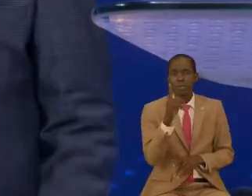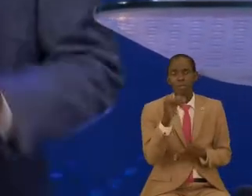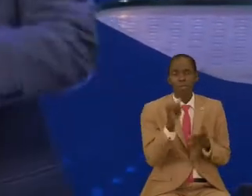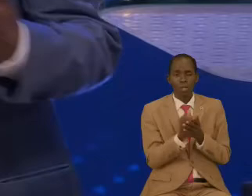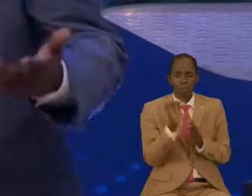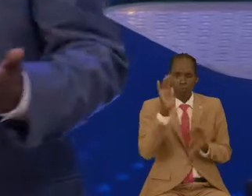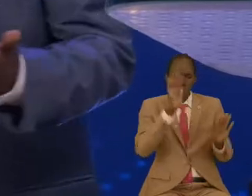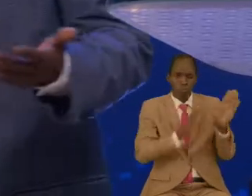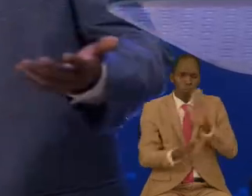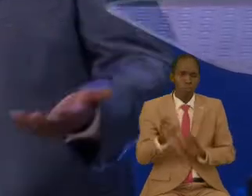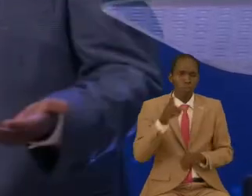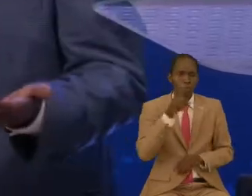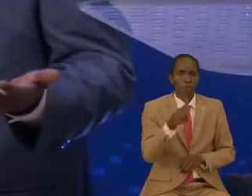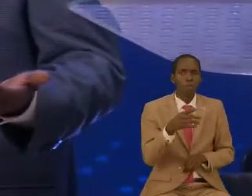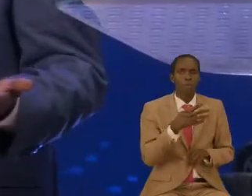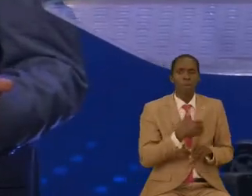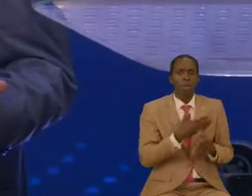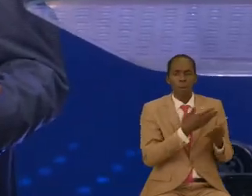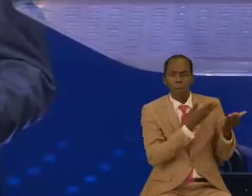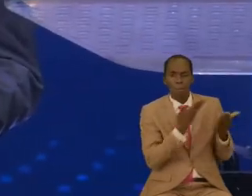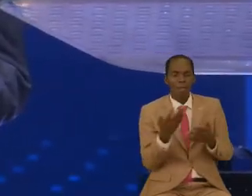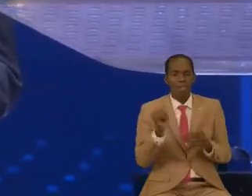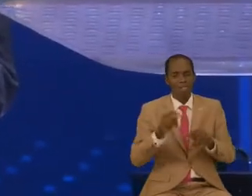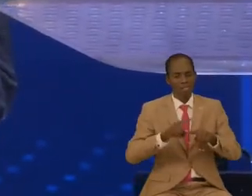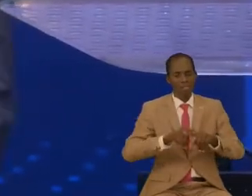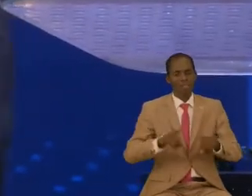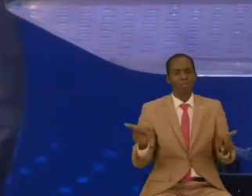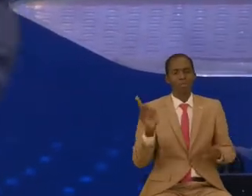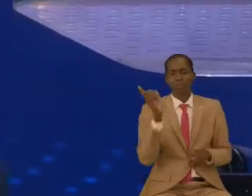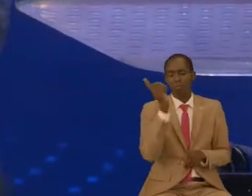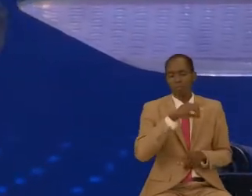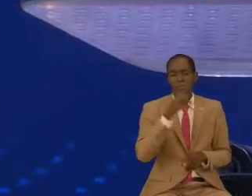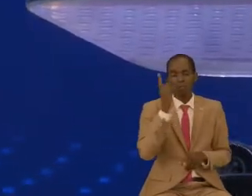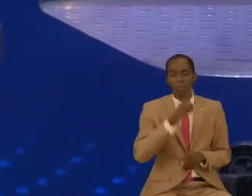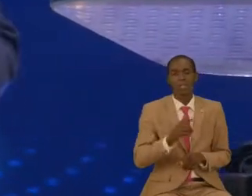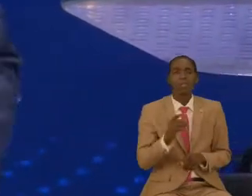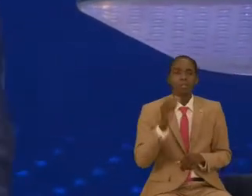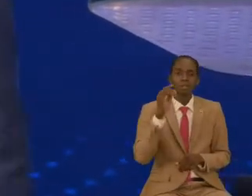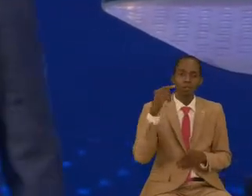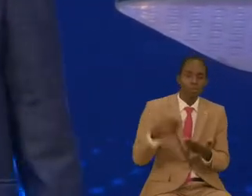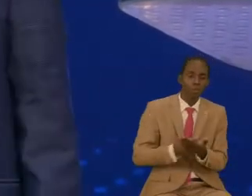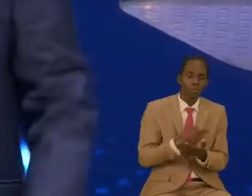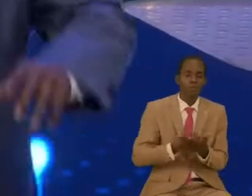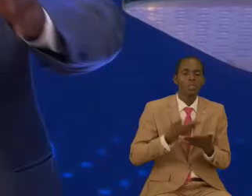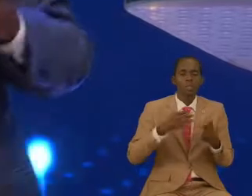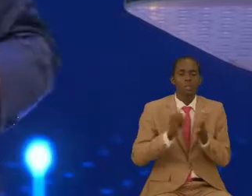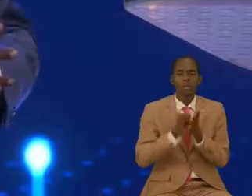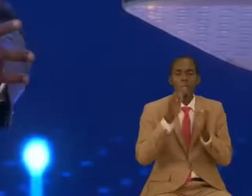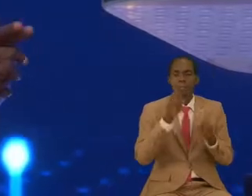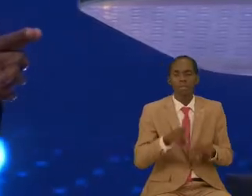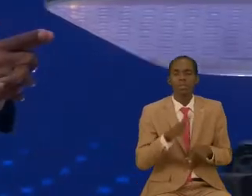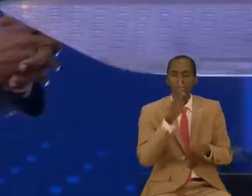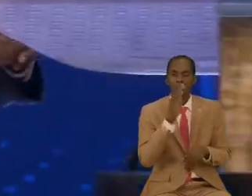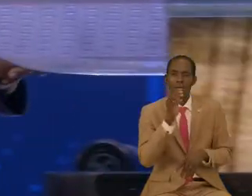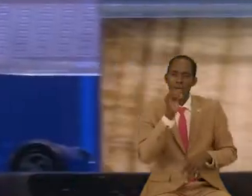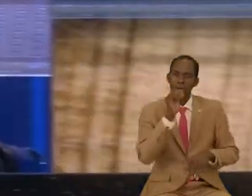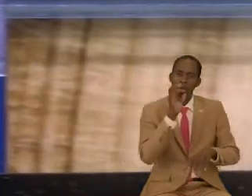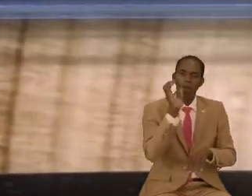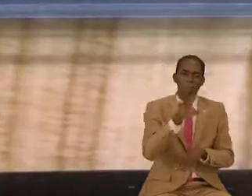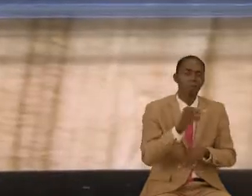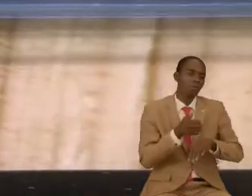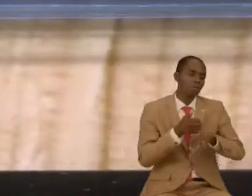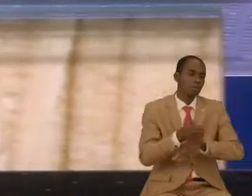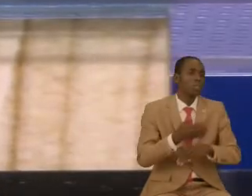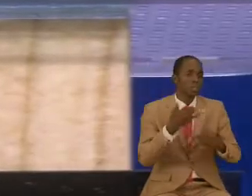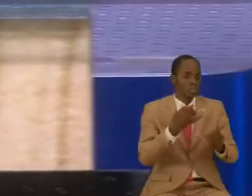you and he brings a perverted gospel, let him be accursed. Now he turns it to himself and he says, henceforth,